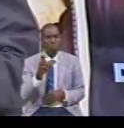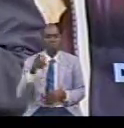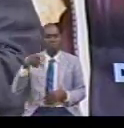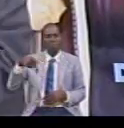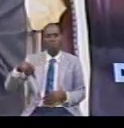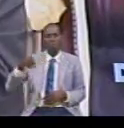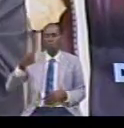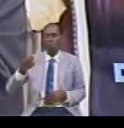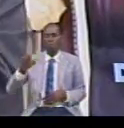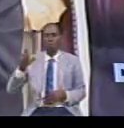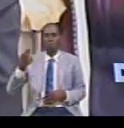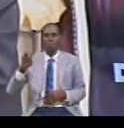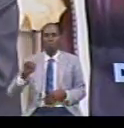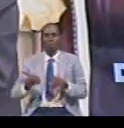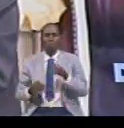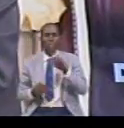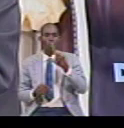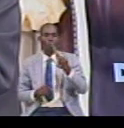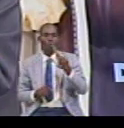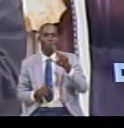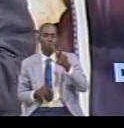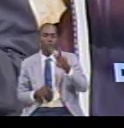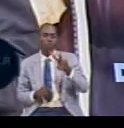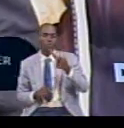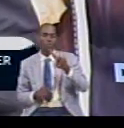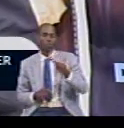Psalm 121. Psalm